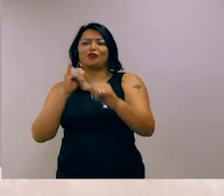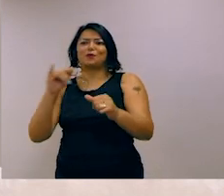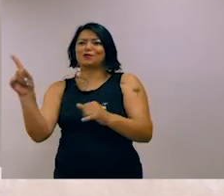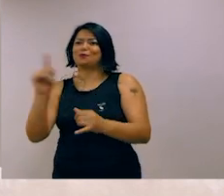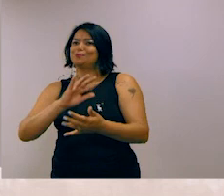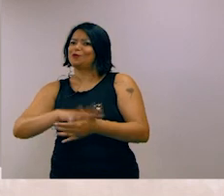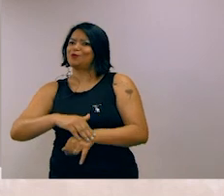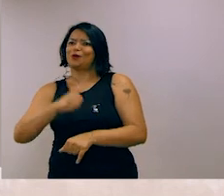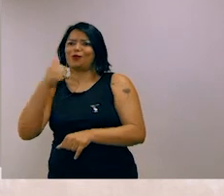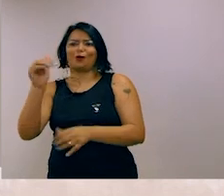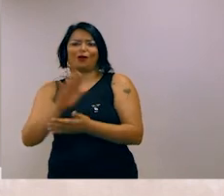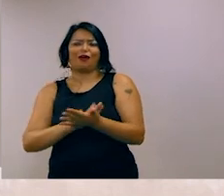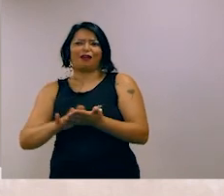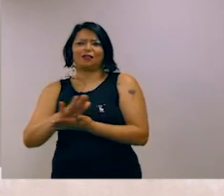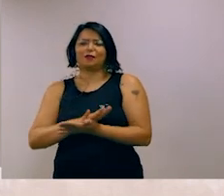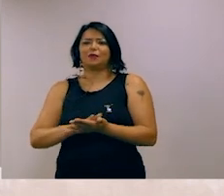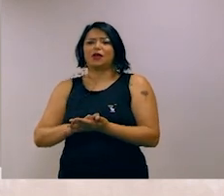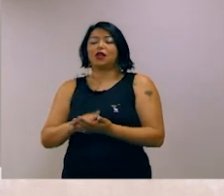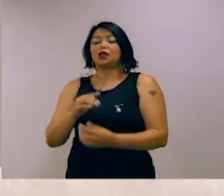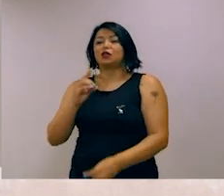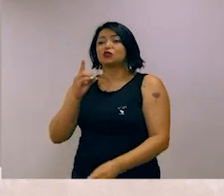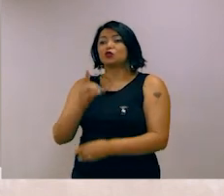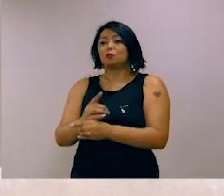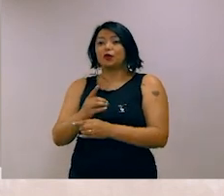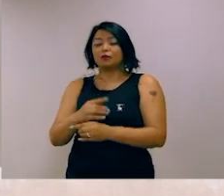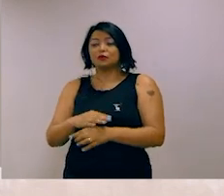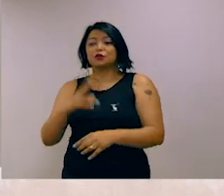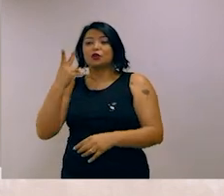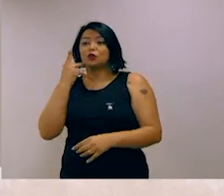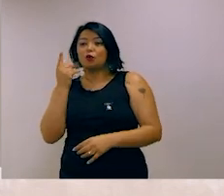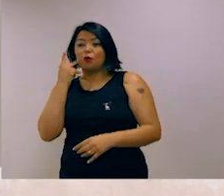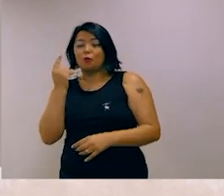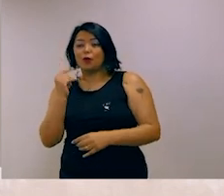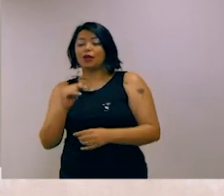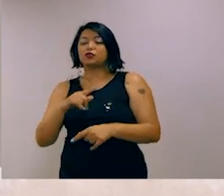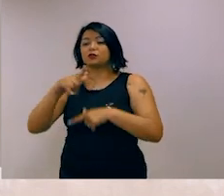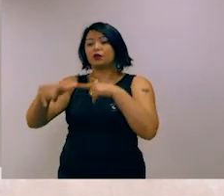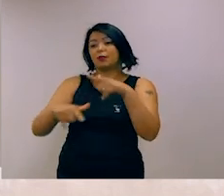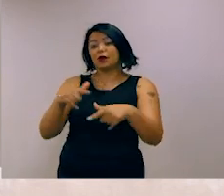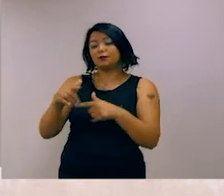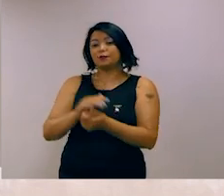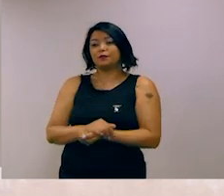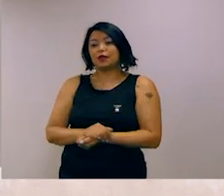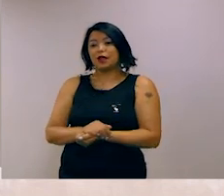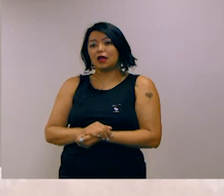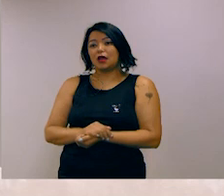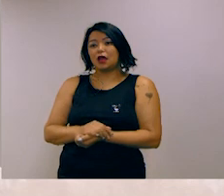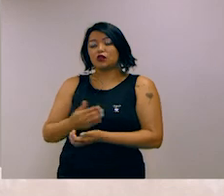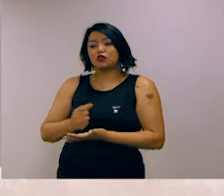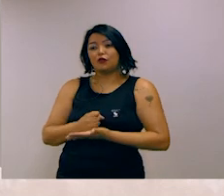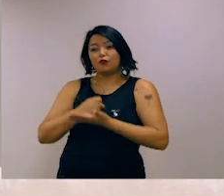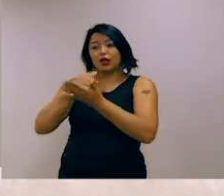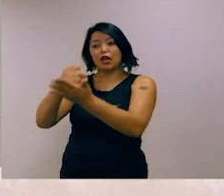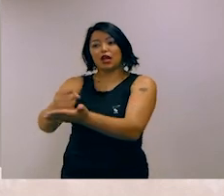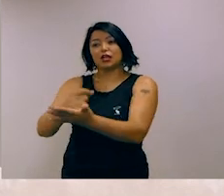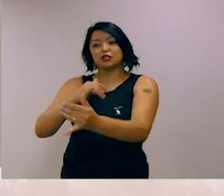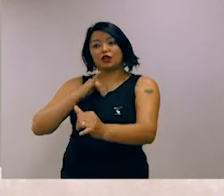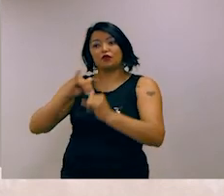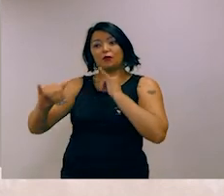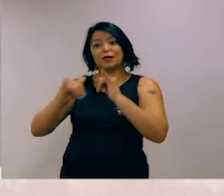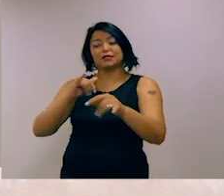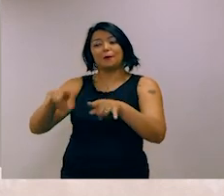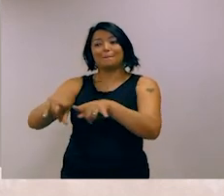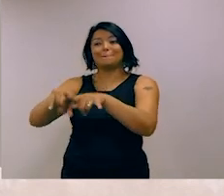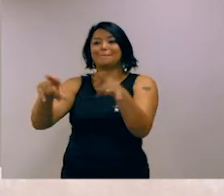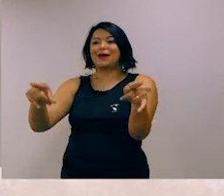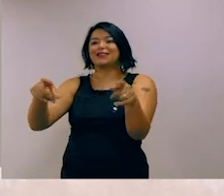often find in this field, that giving people information about what to do is often not enough. So now what we can